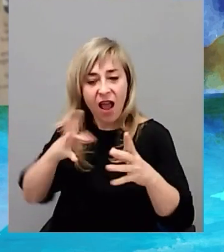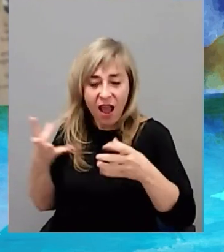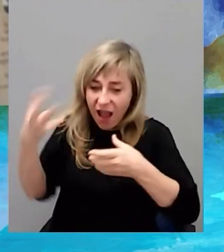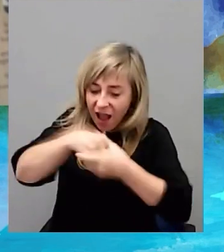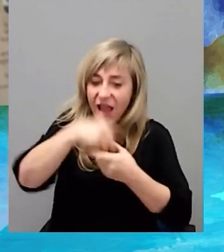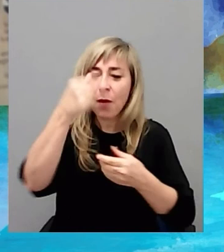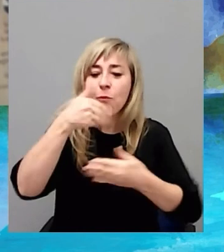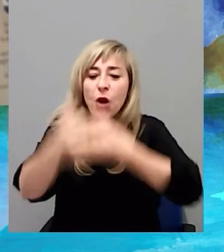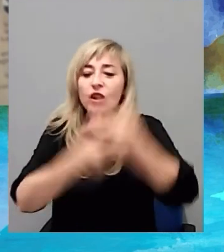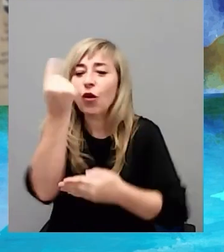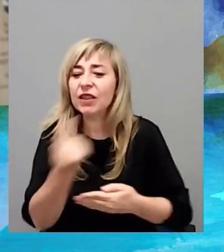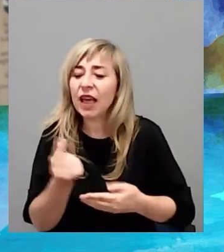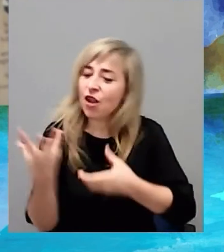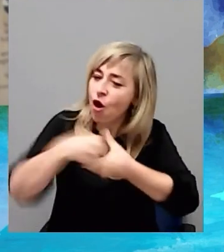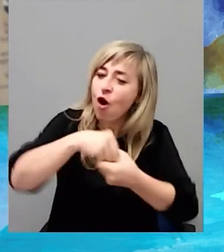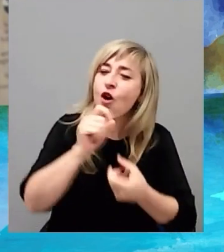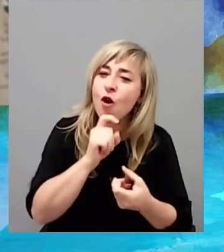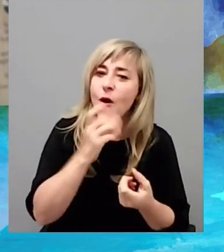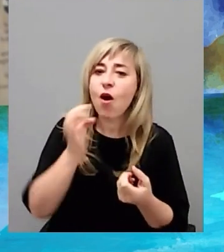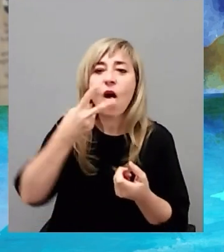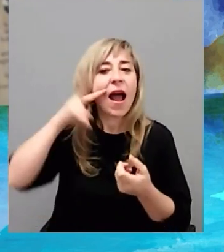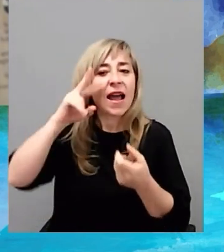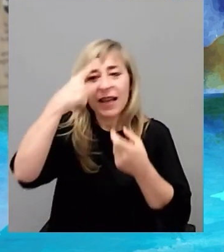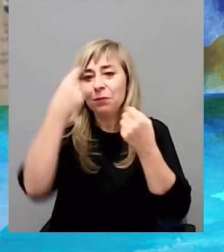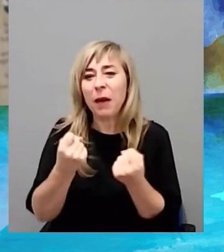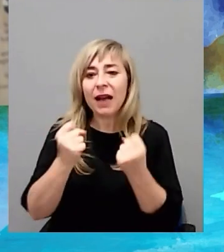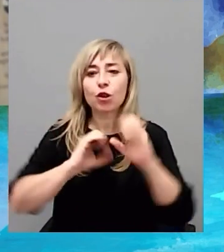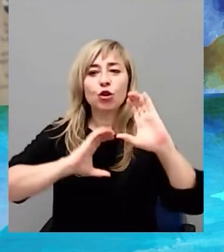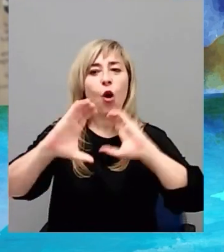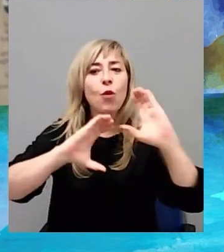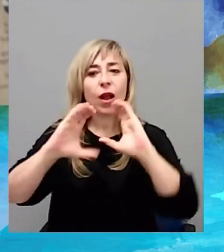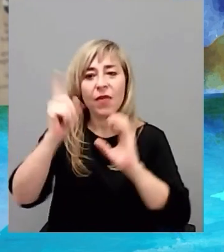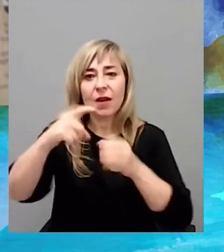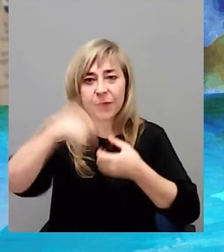to integrate that into the design process. The media,